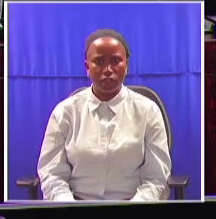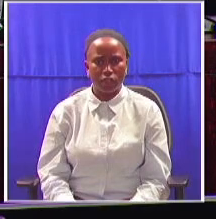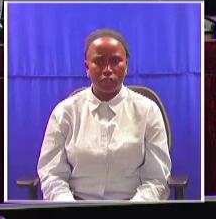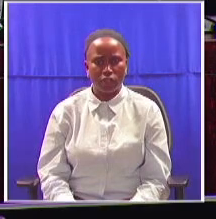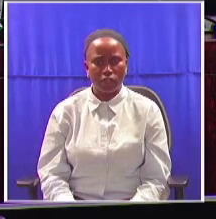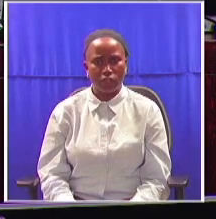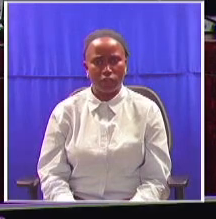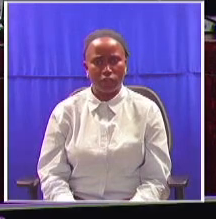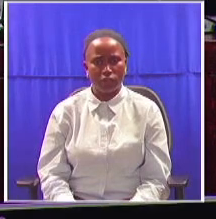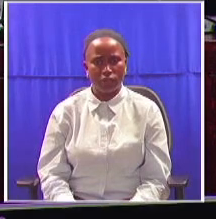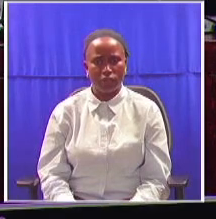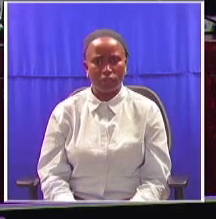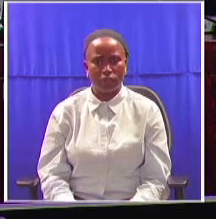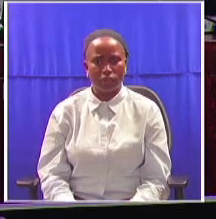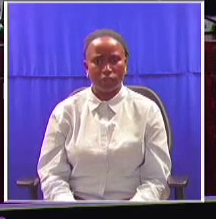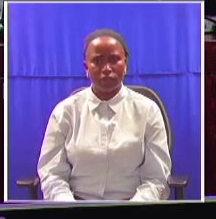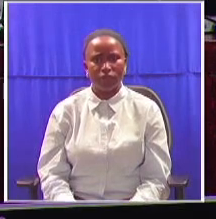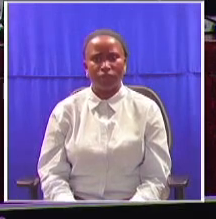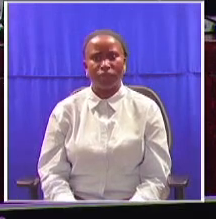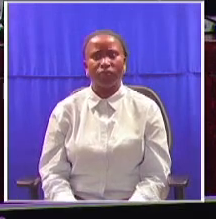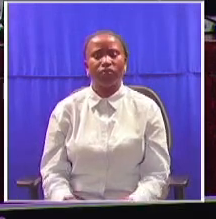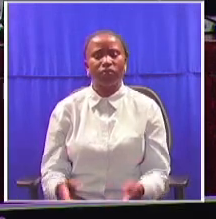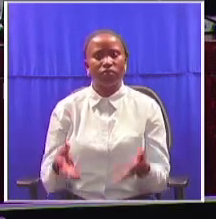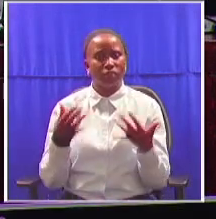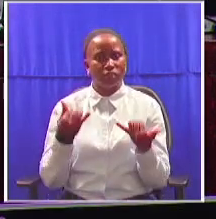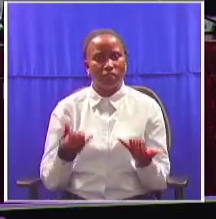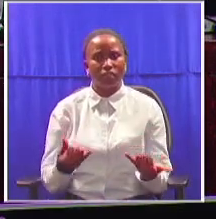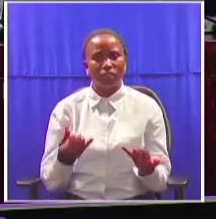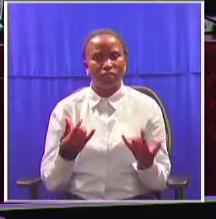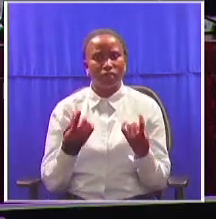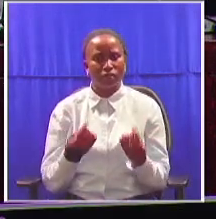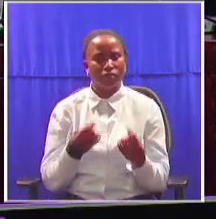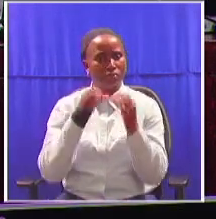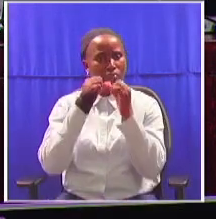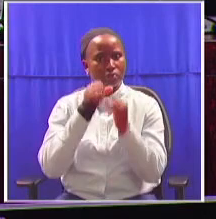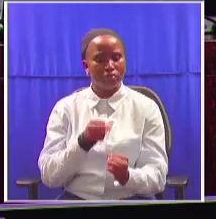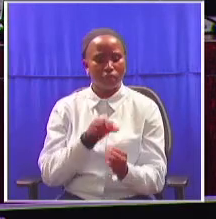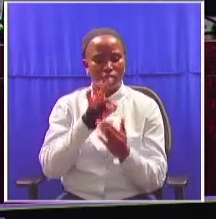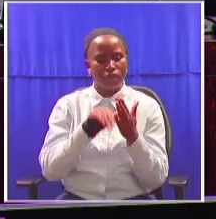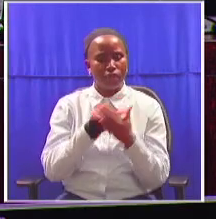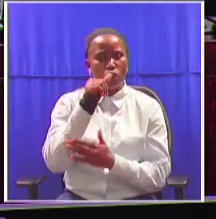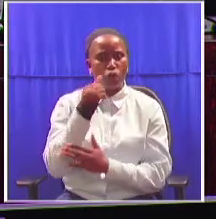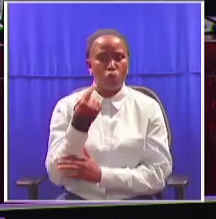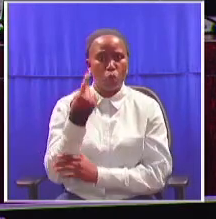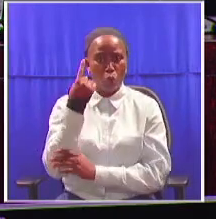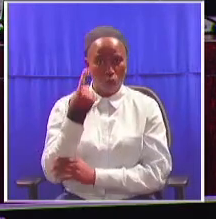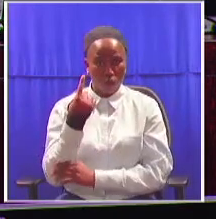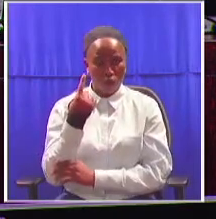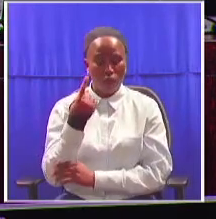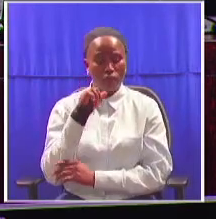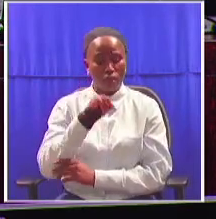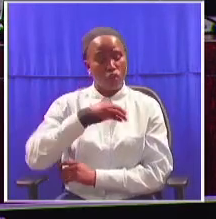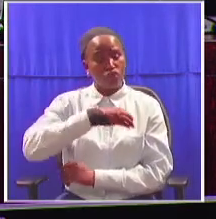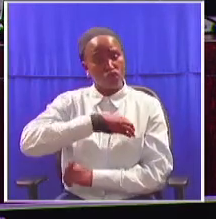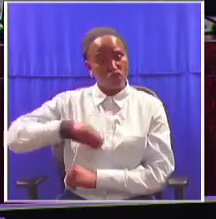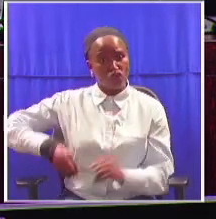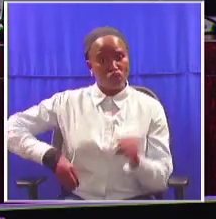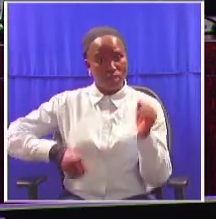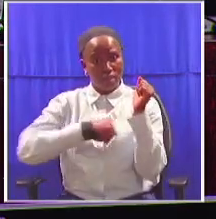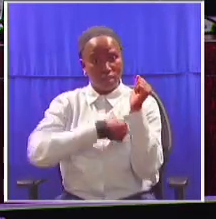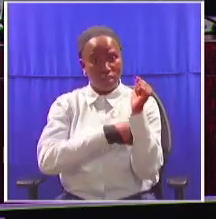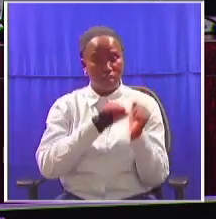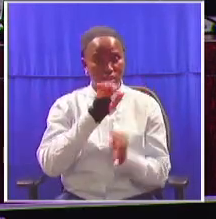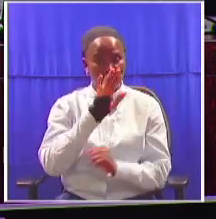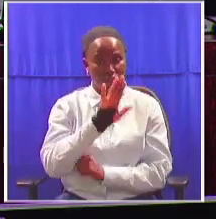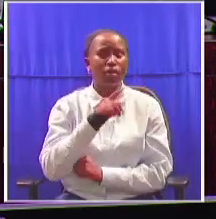As I introduce the debate on vote one, the presidency budget vote, I'm keenly aware